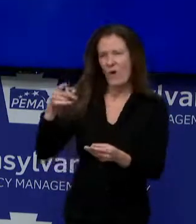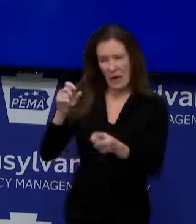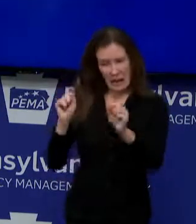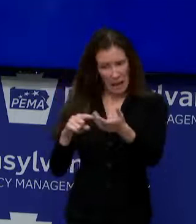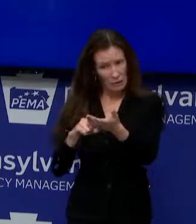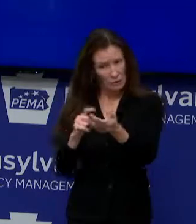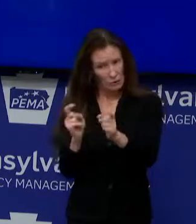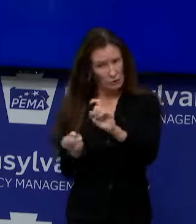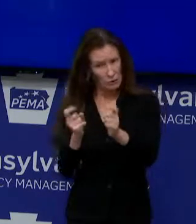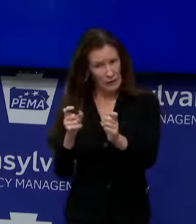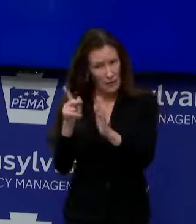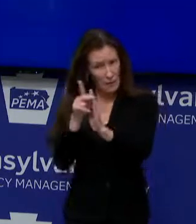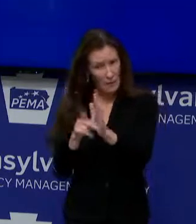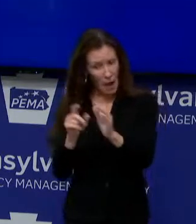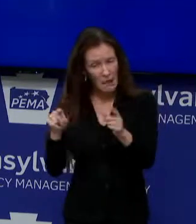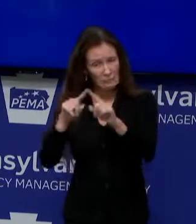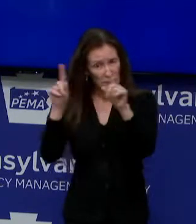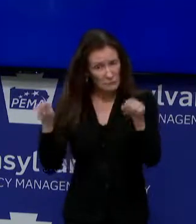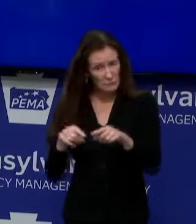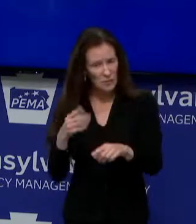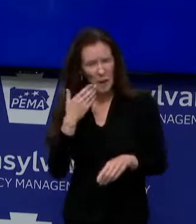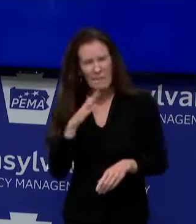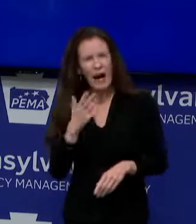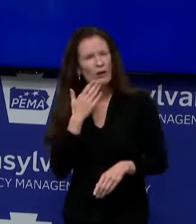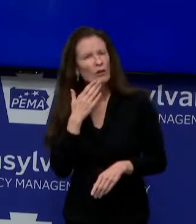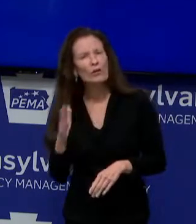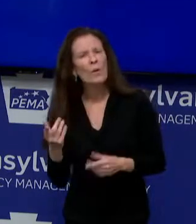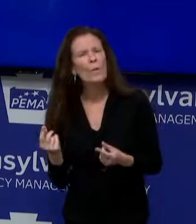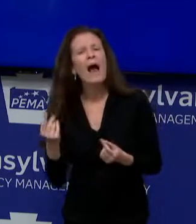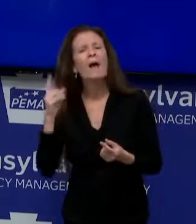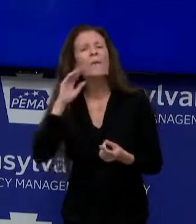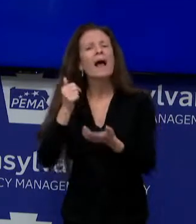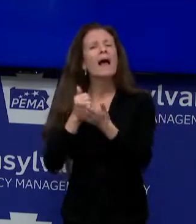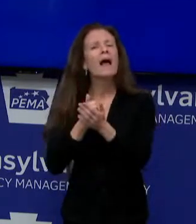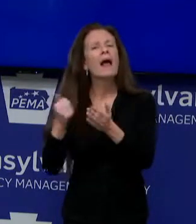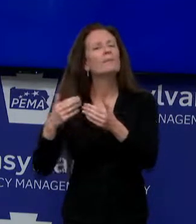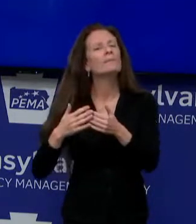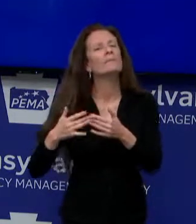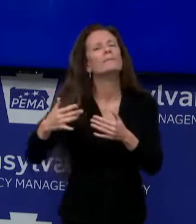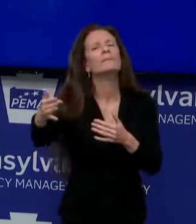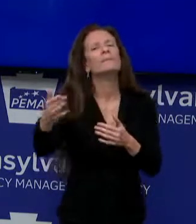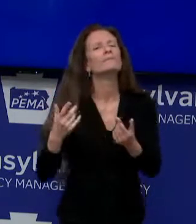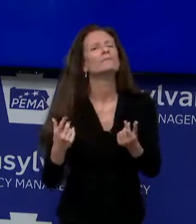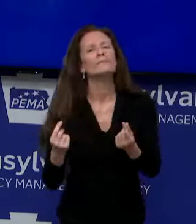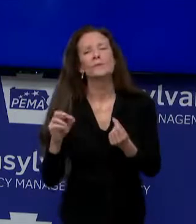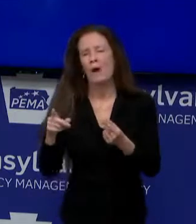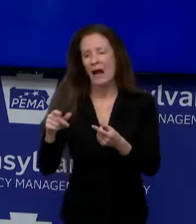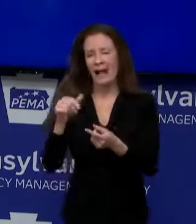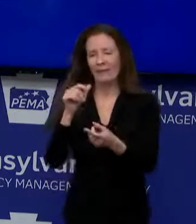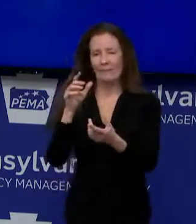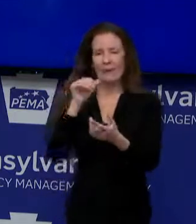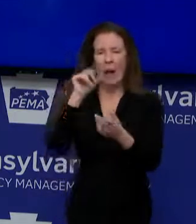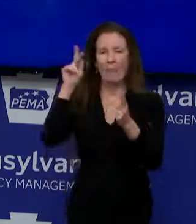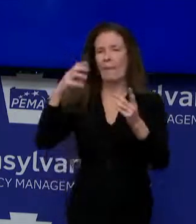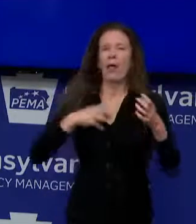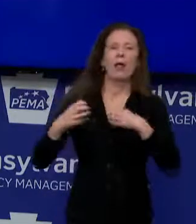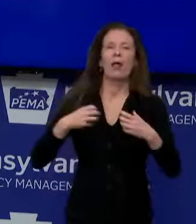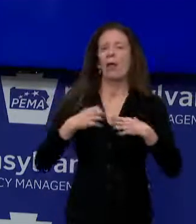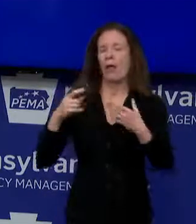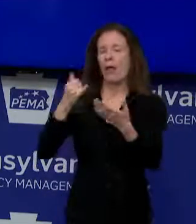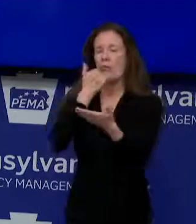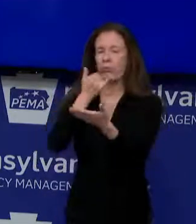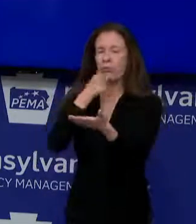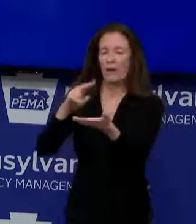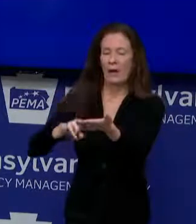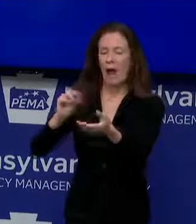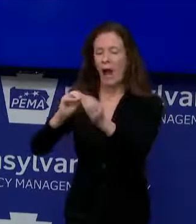be a good thing or a bad thing? And do you think they might help avoid the type of flood of litigation that we've experienced in the last few months? Let me turn that over